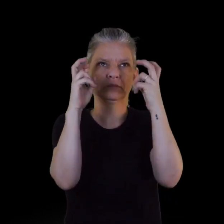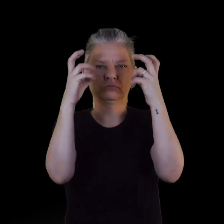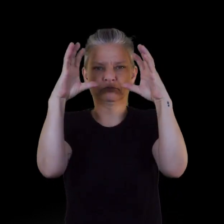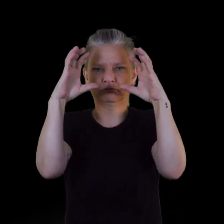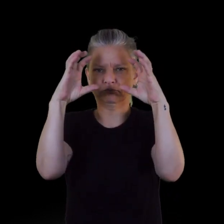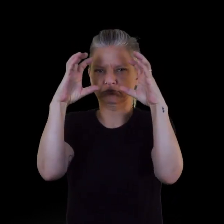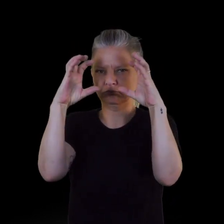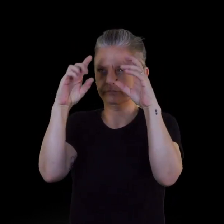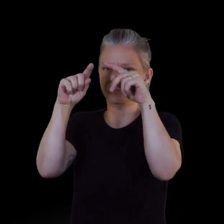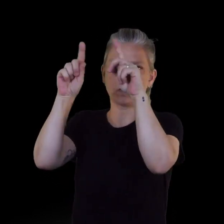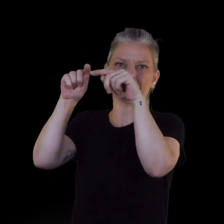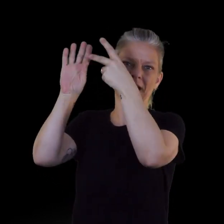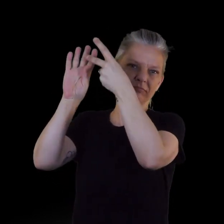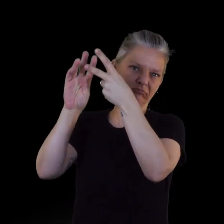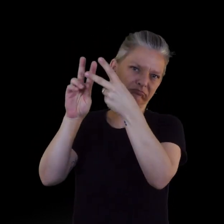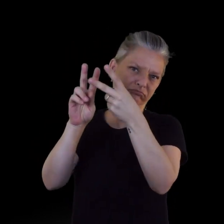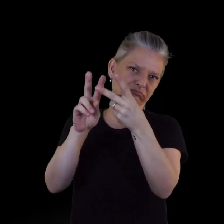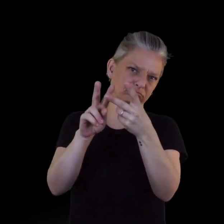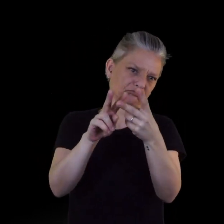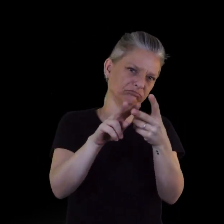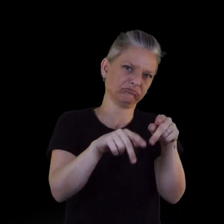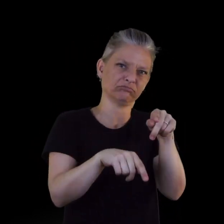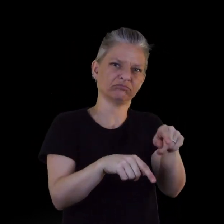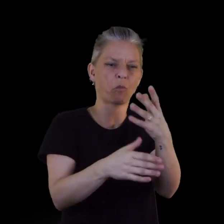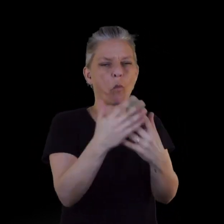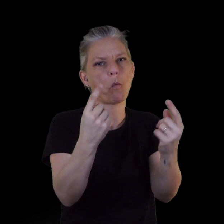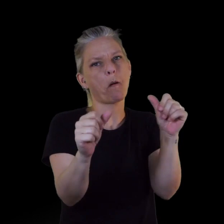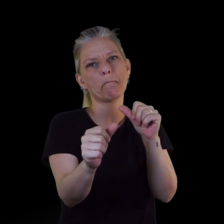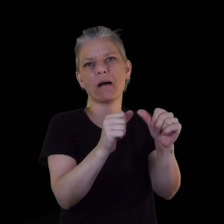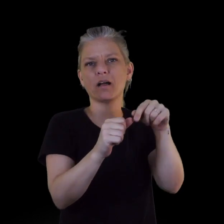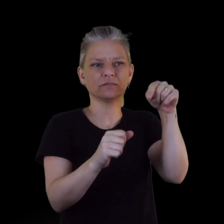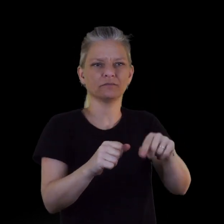thing better to be doing at 2 a.m.